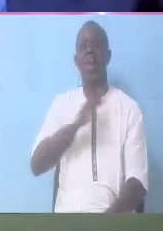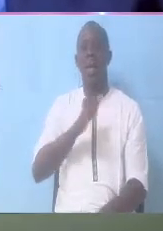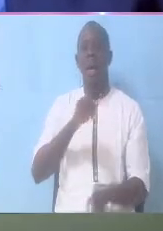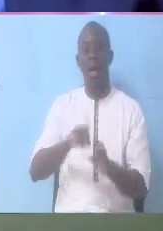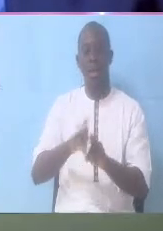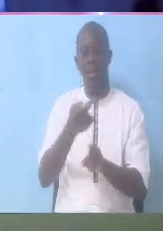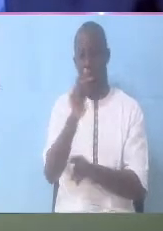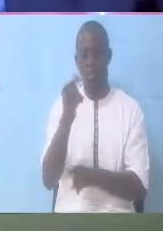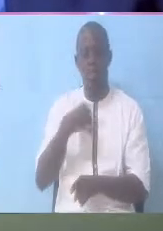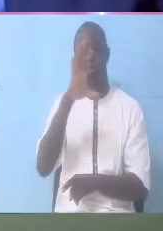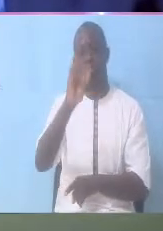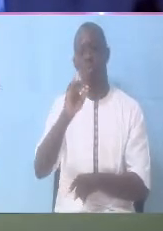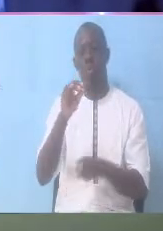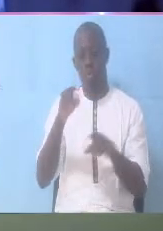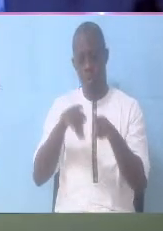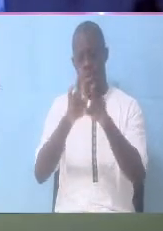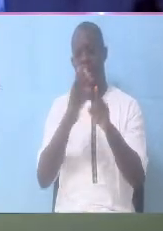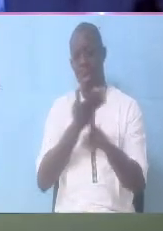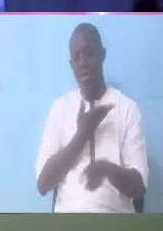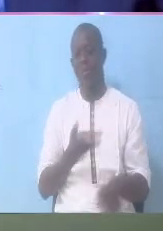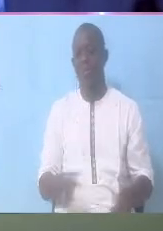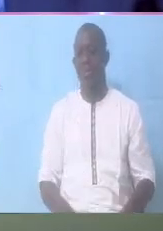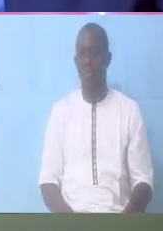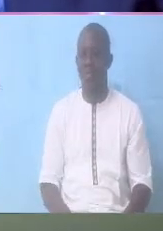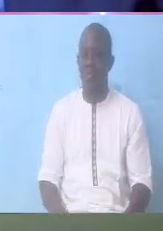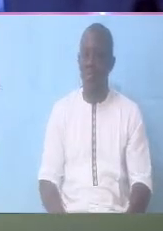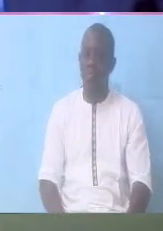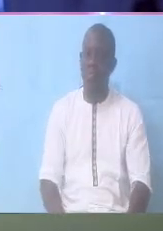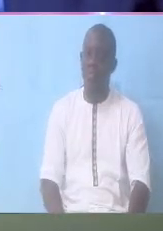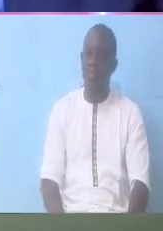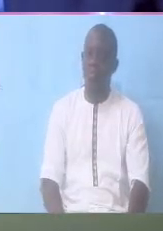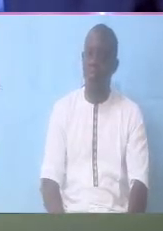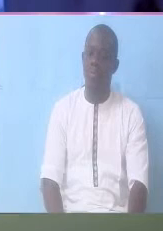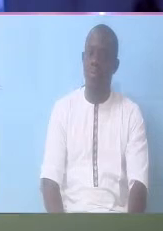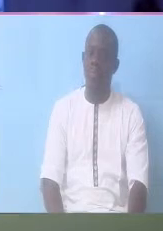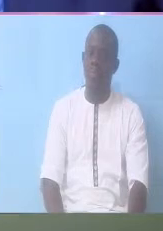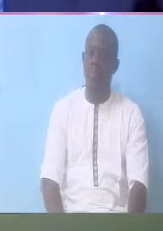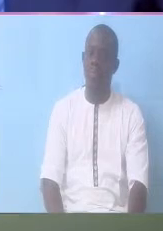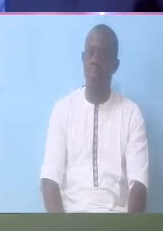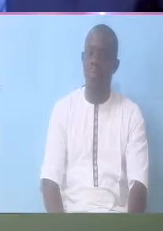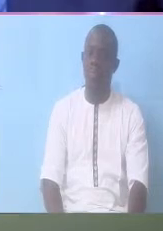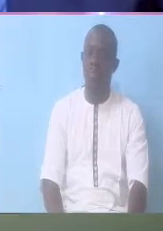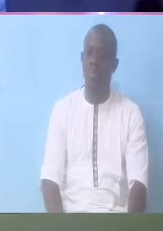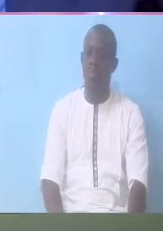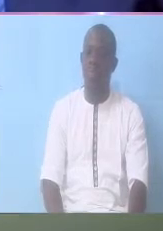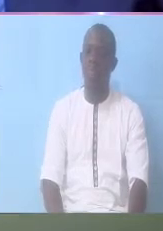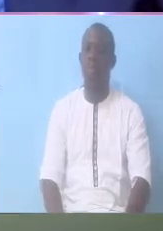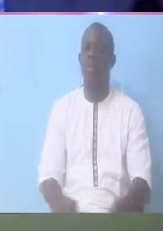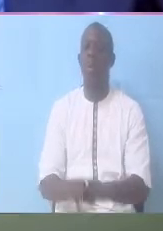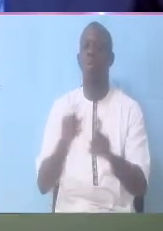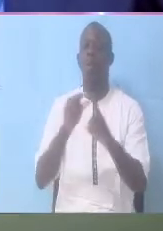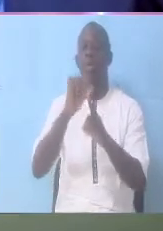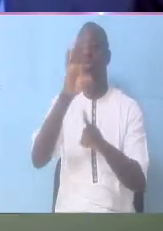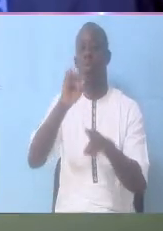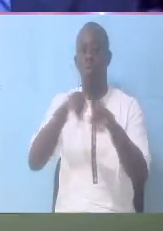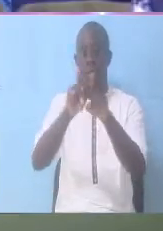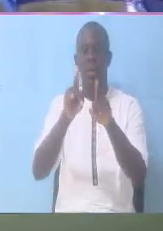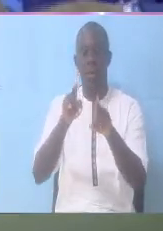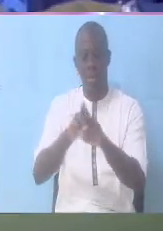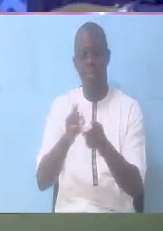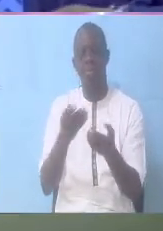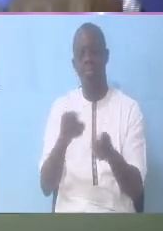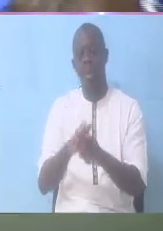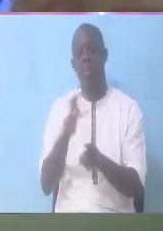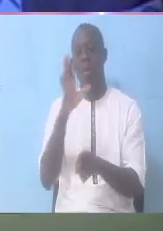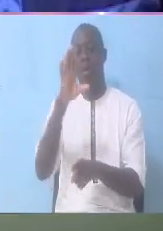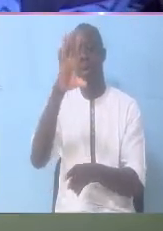let them. Well, in the word dealt with, whether it was to kill them or not, I'm not there to interpret that. But from what I heard